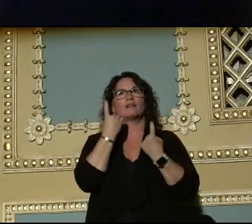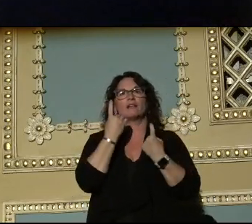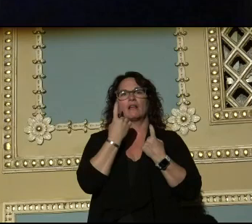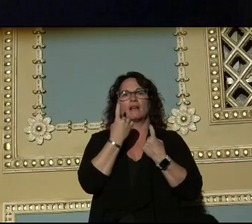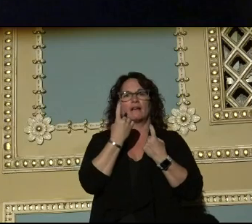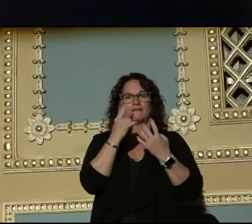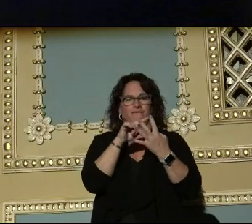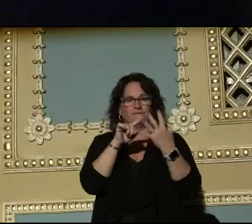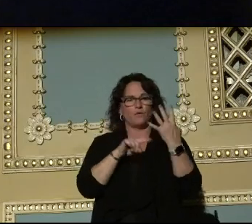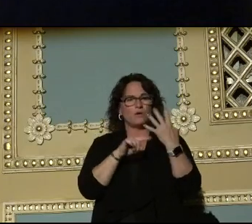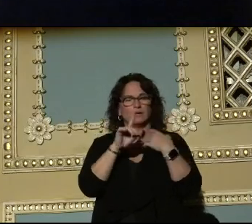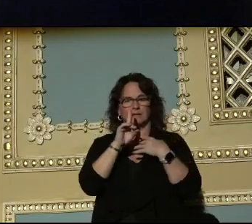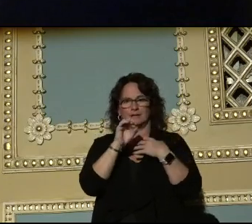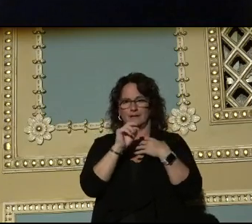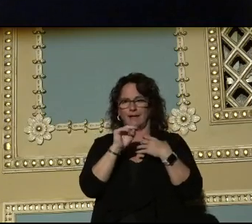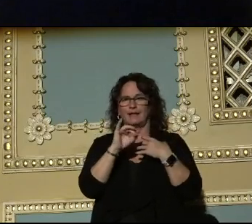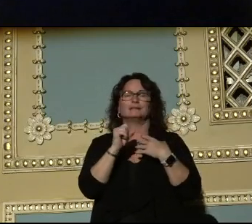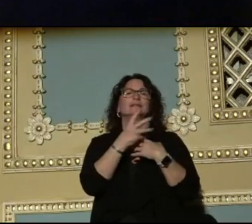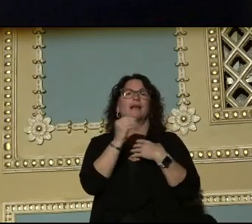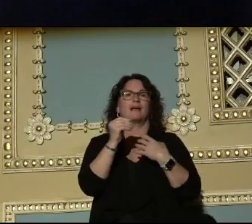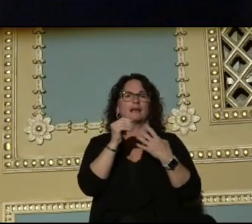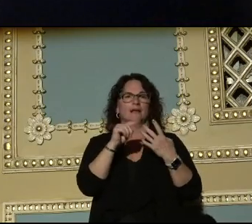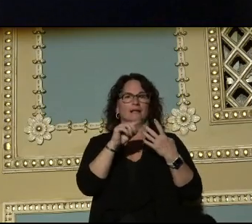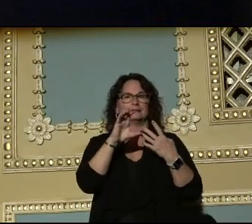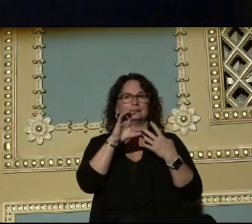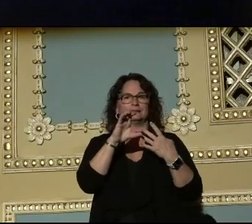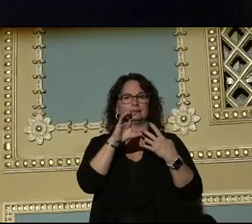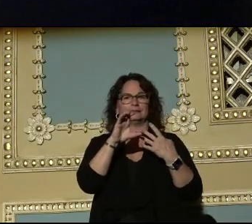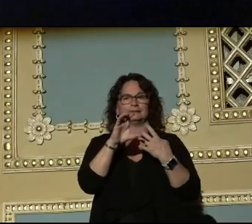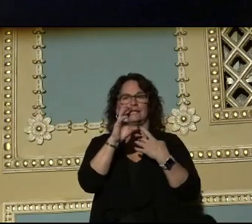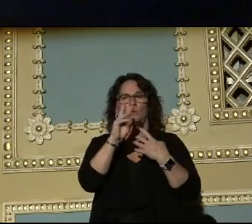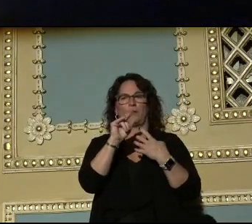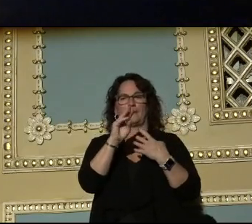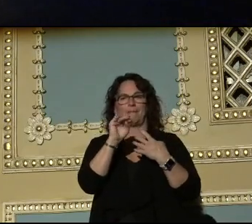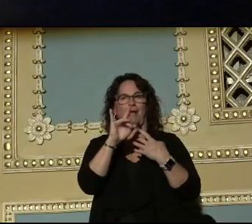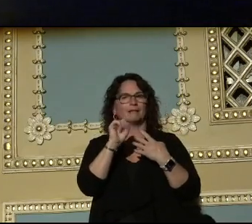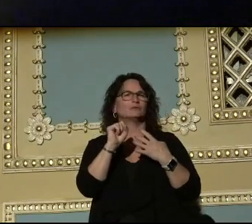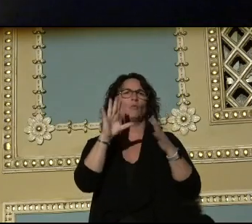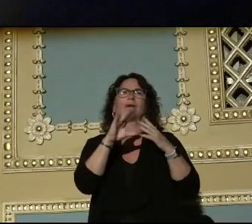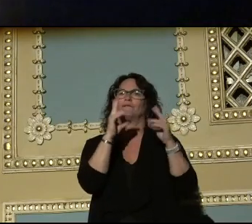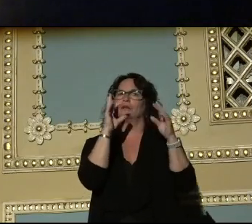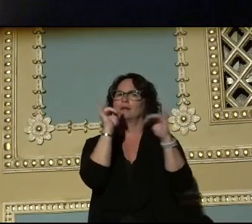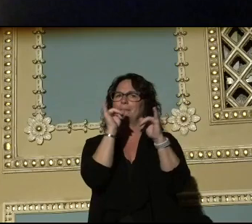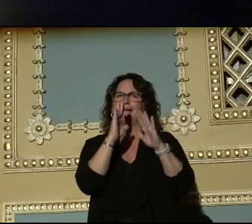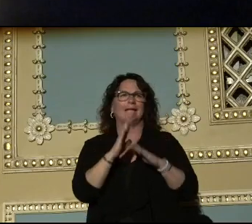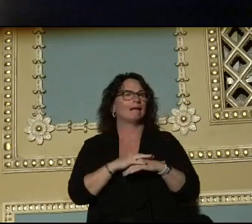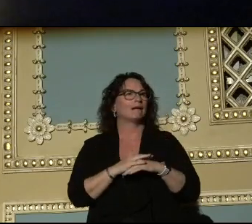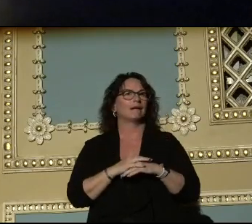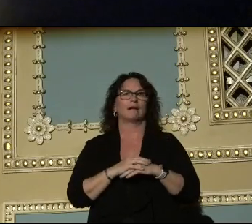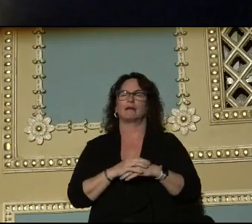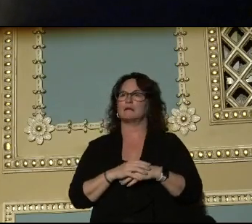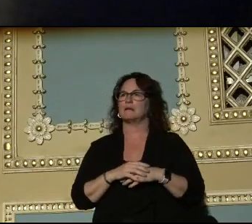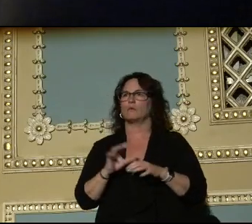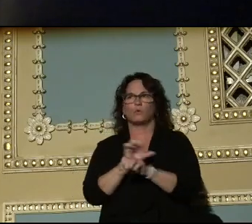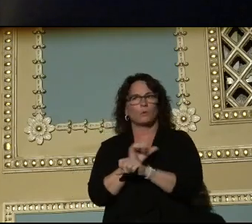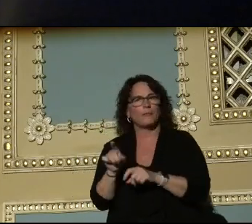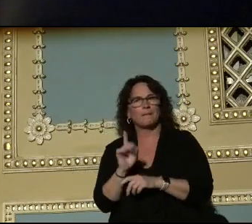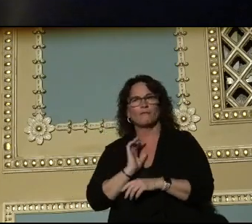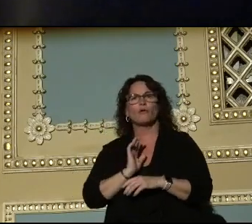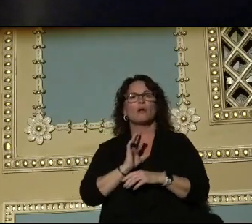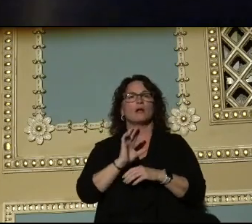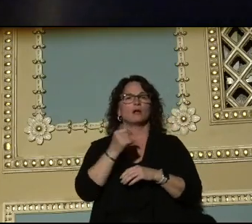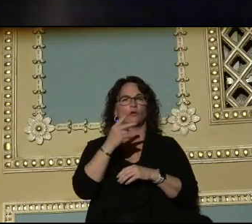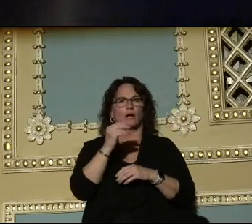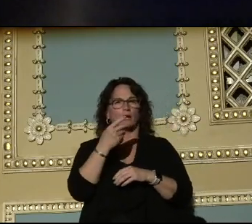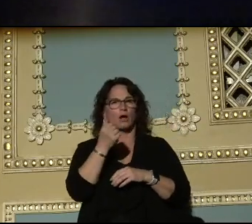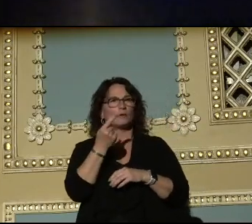like four of them. There was Dennis and then C. Willie Miles, great comedian. Done a bunch of shows with him and Greg Armstrong